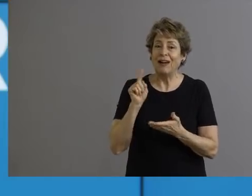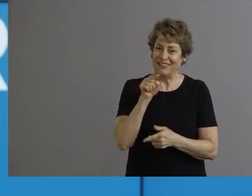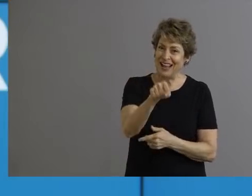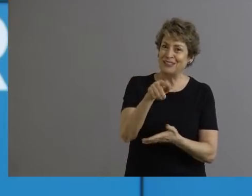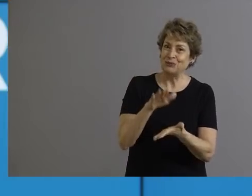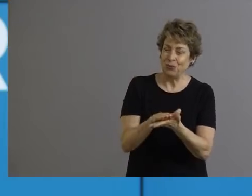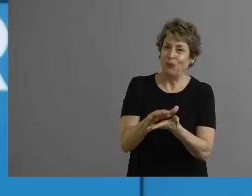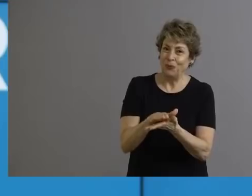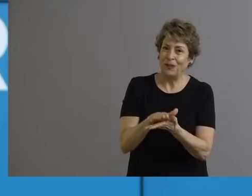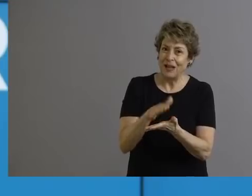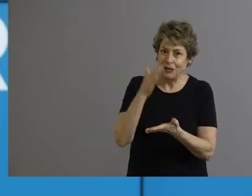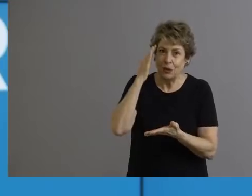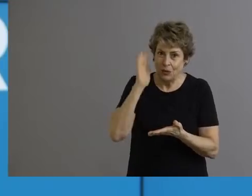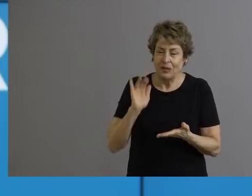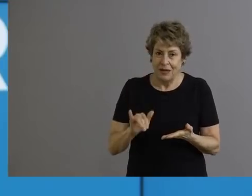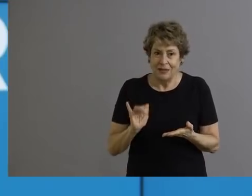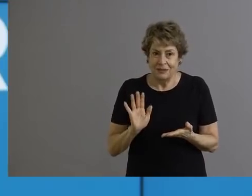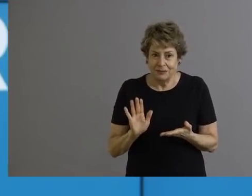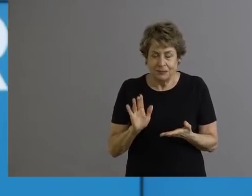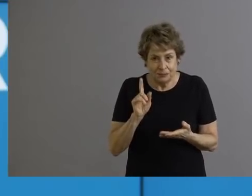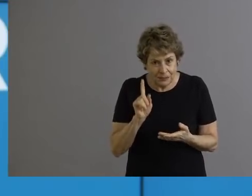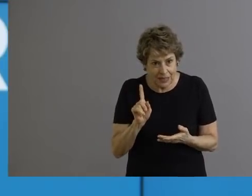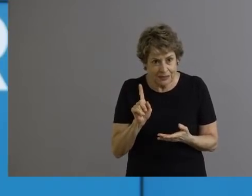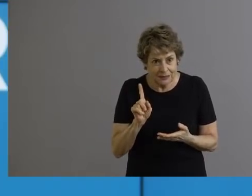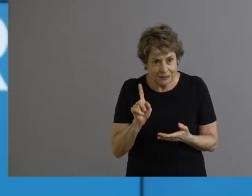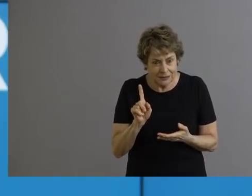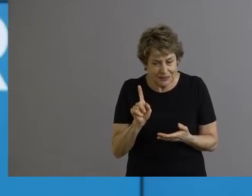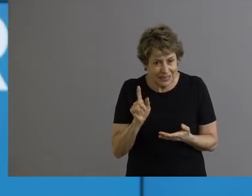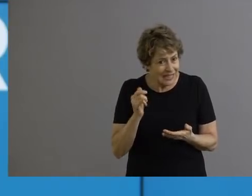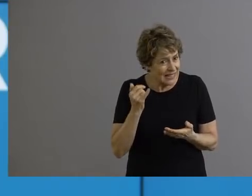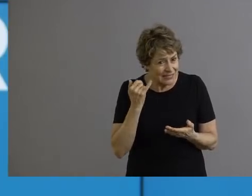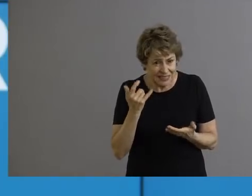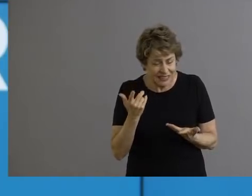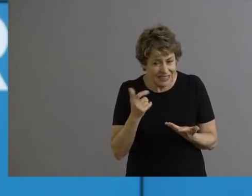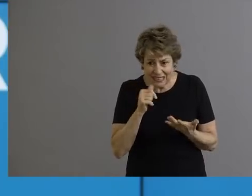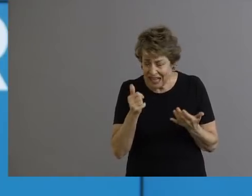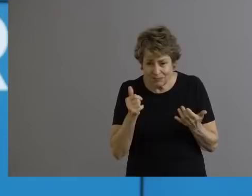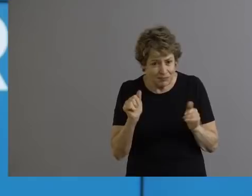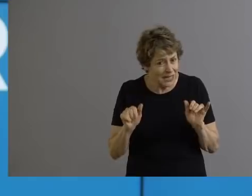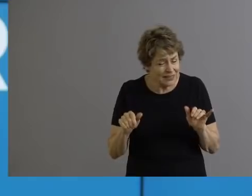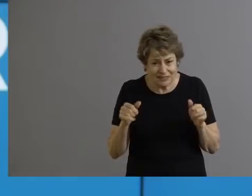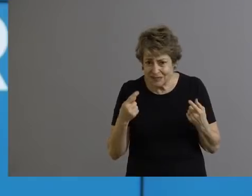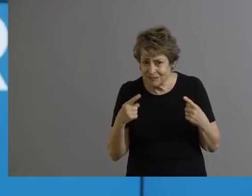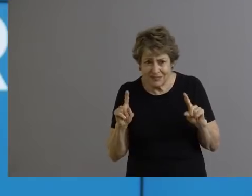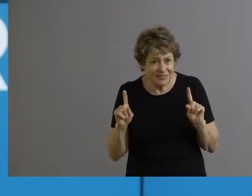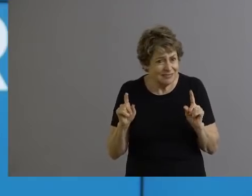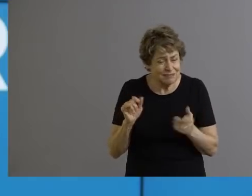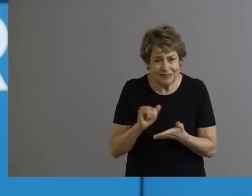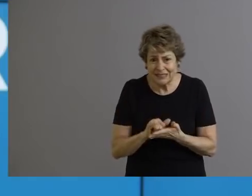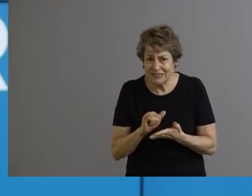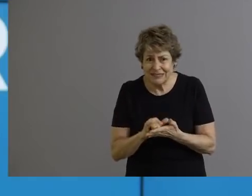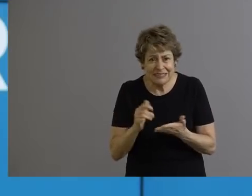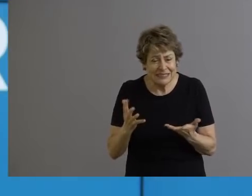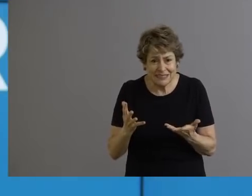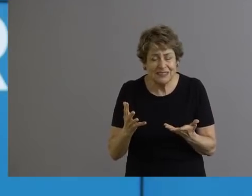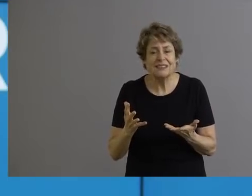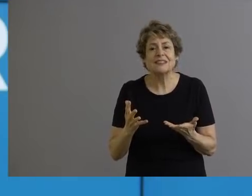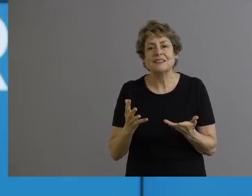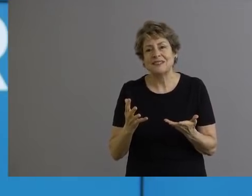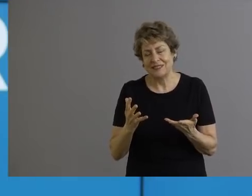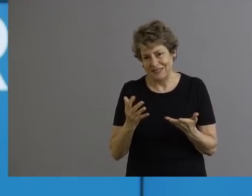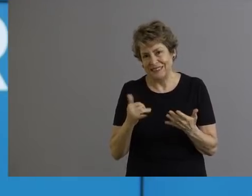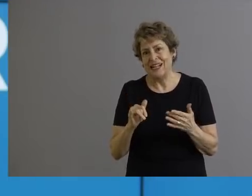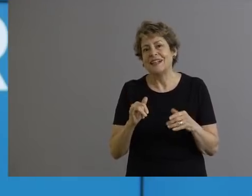can do a lot of this virtually. That's how we closed out last year. It wasn't optimal, but we are going